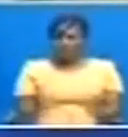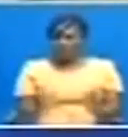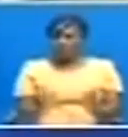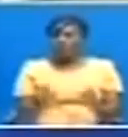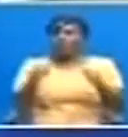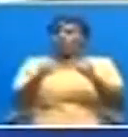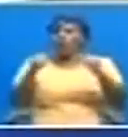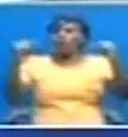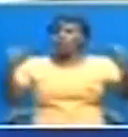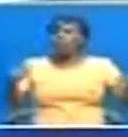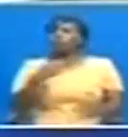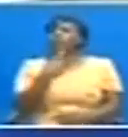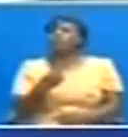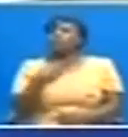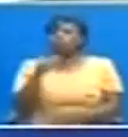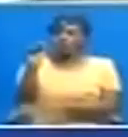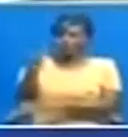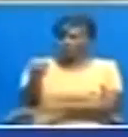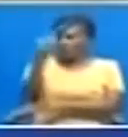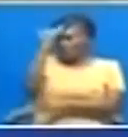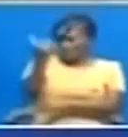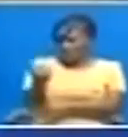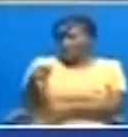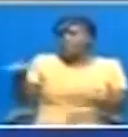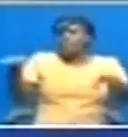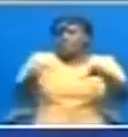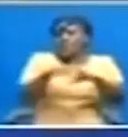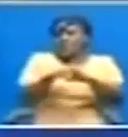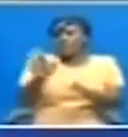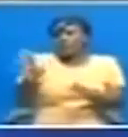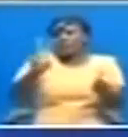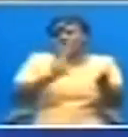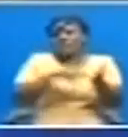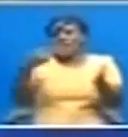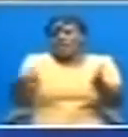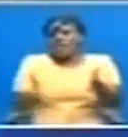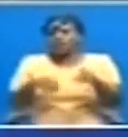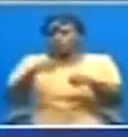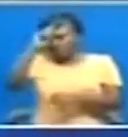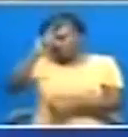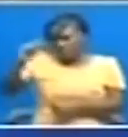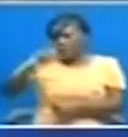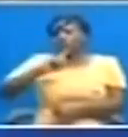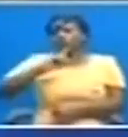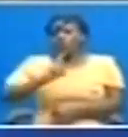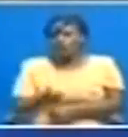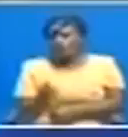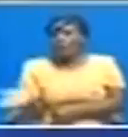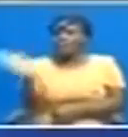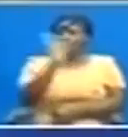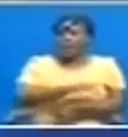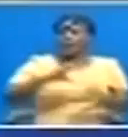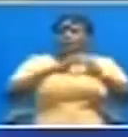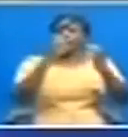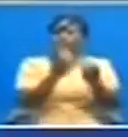strongly opposed the union's request on grounds that its members have failed to comply with the orders requiring them to go back